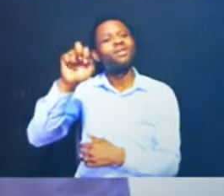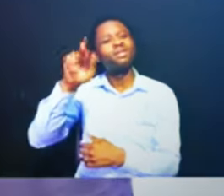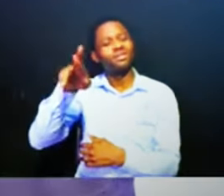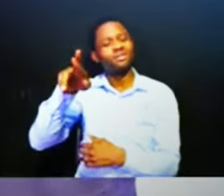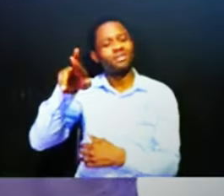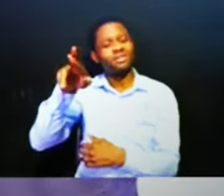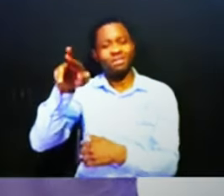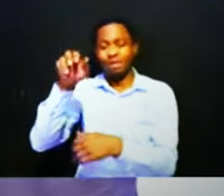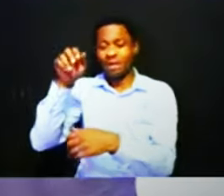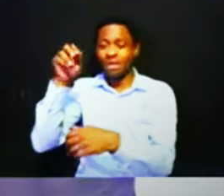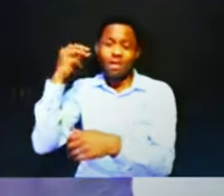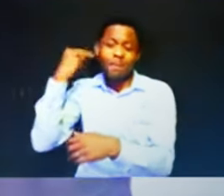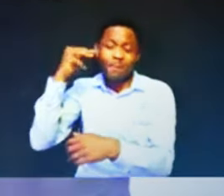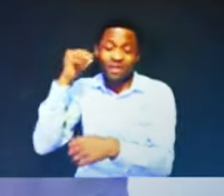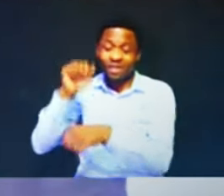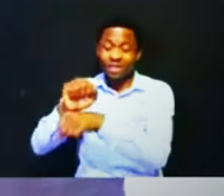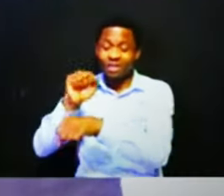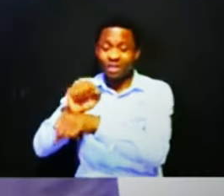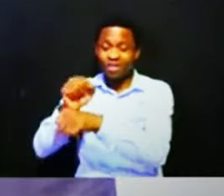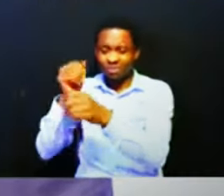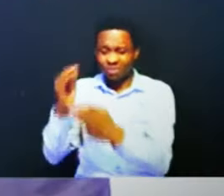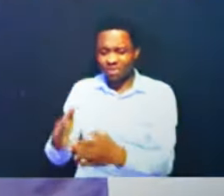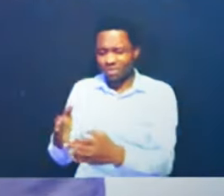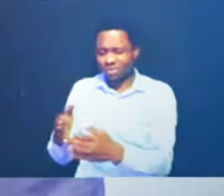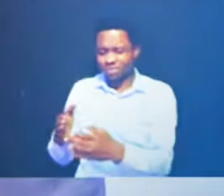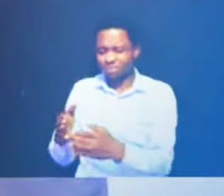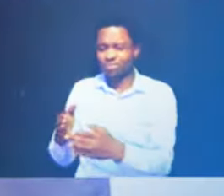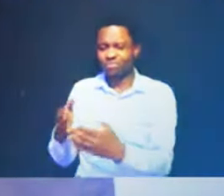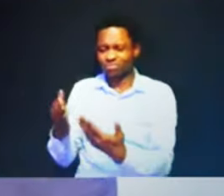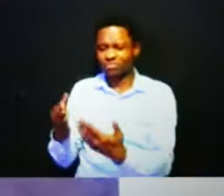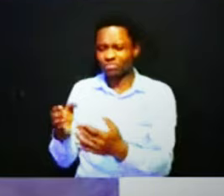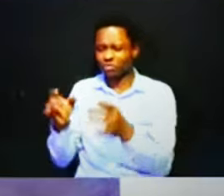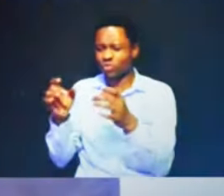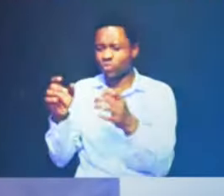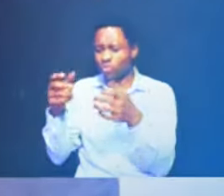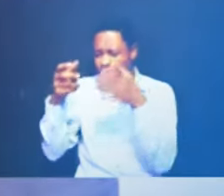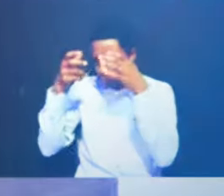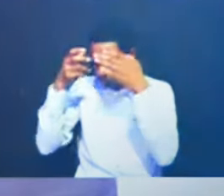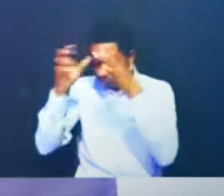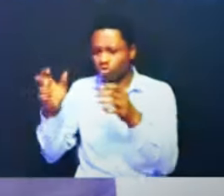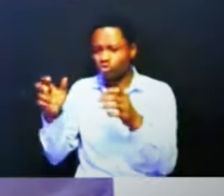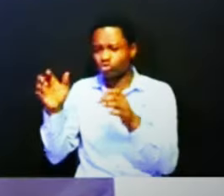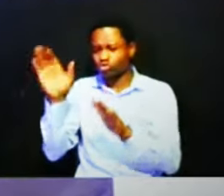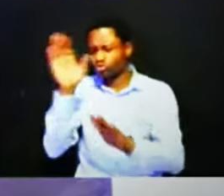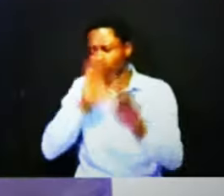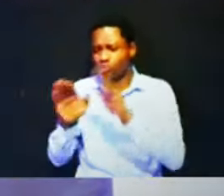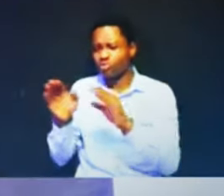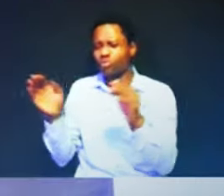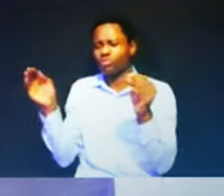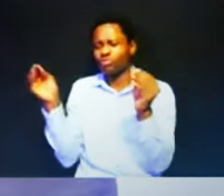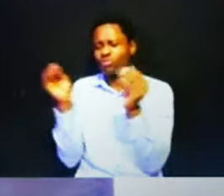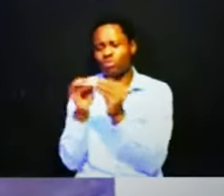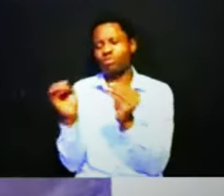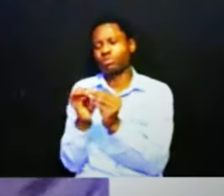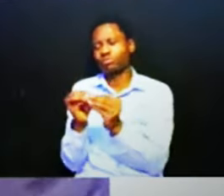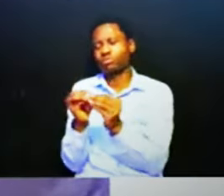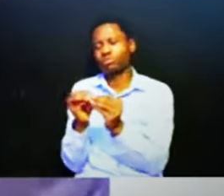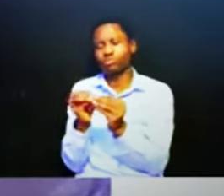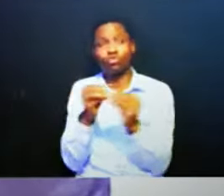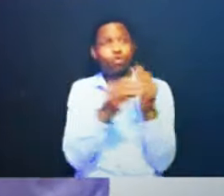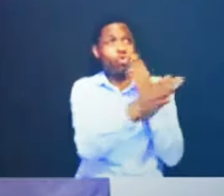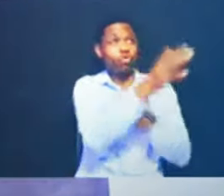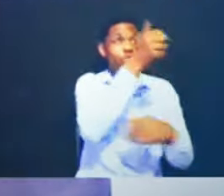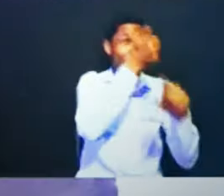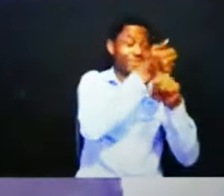harm. The Lord will pay him for what he has done. This is the apostle. Now, I'm sure this man might have